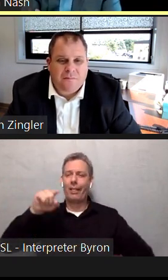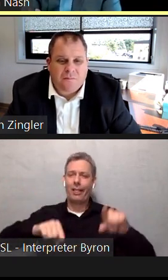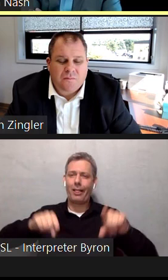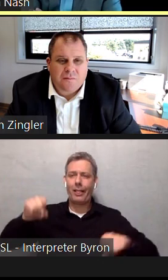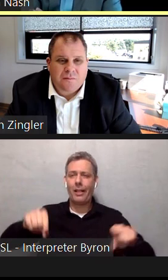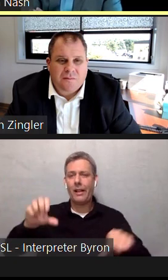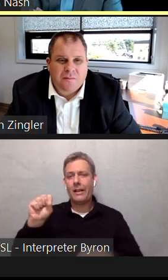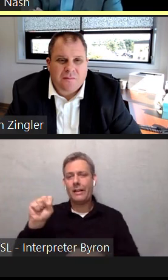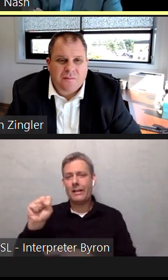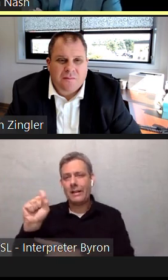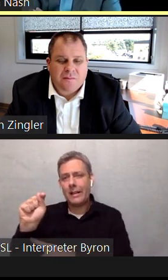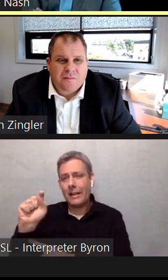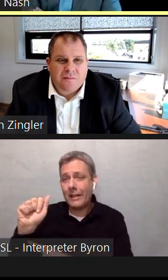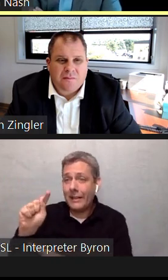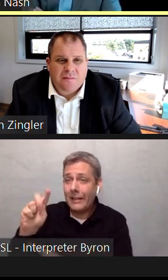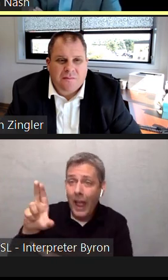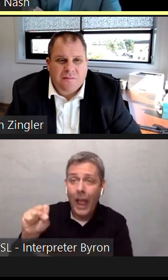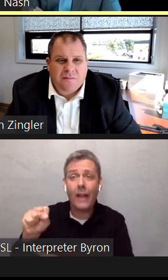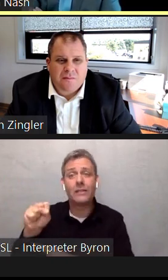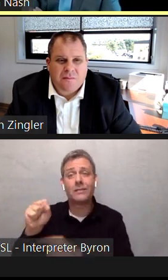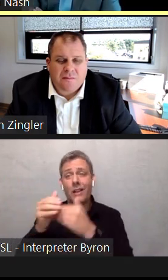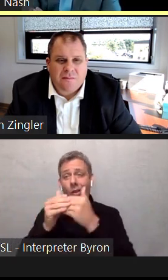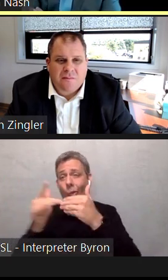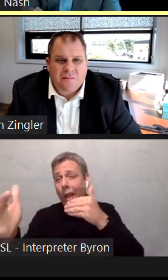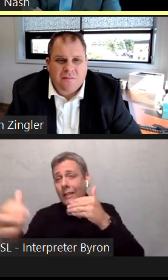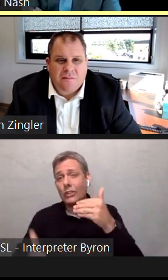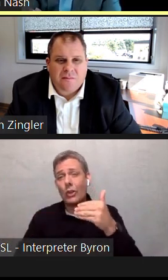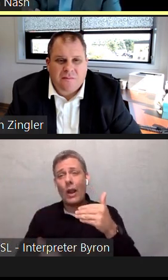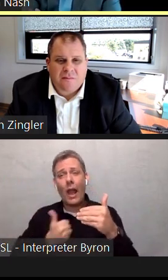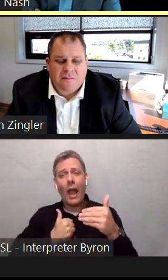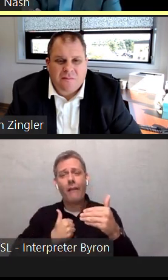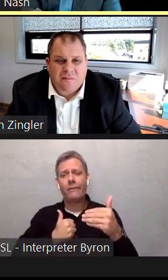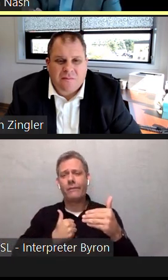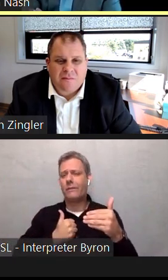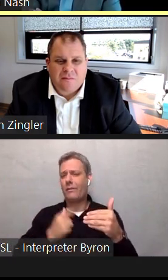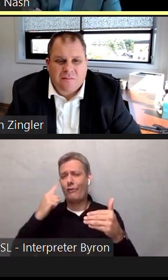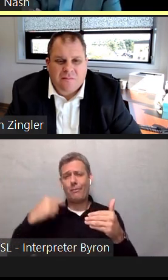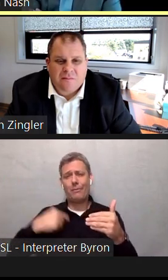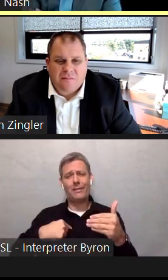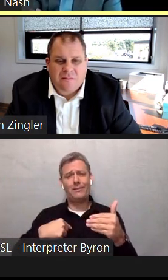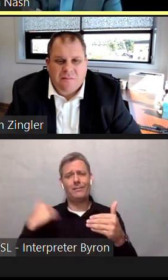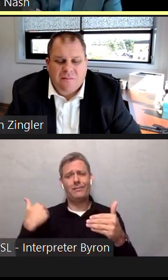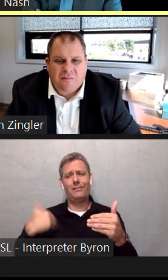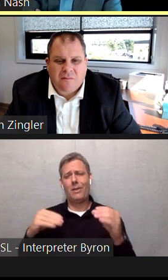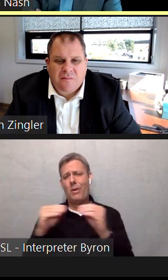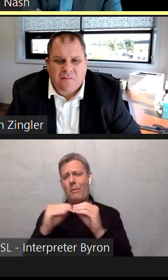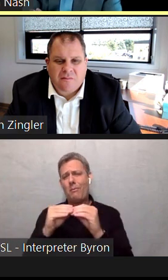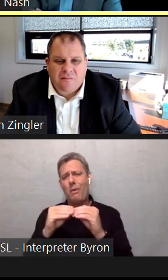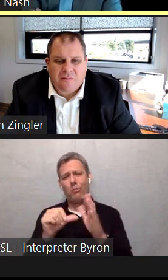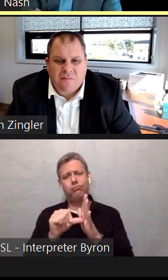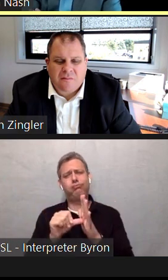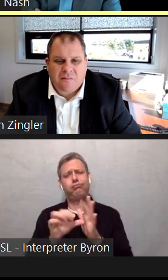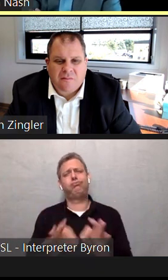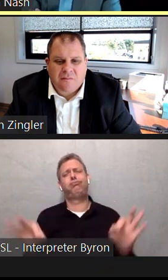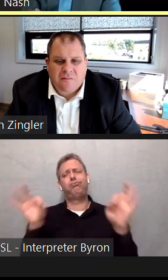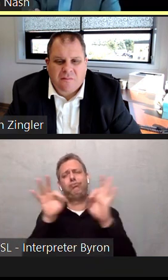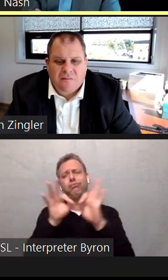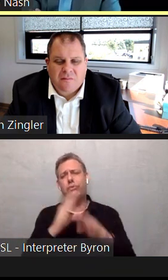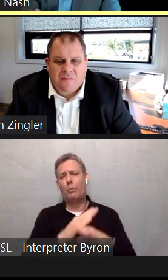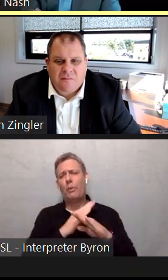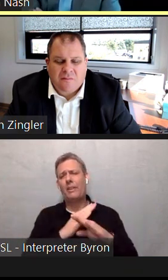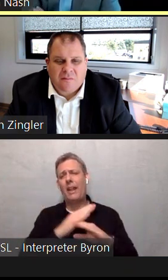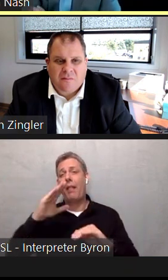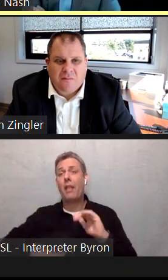life and information. That is, to me, that would be a far more critical issue to protect than just your vaccination